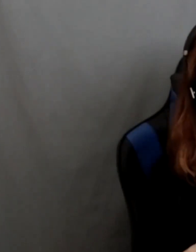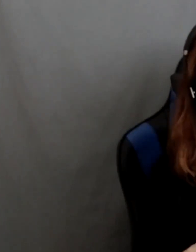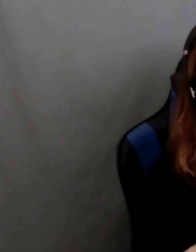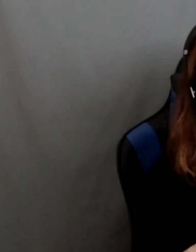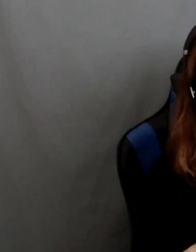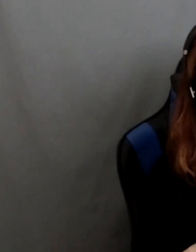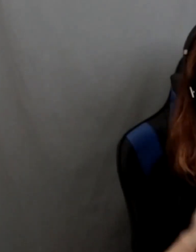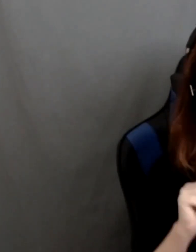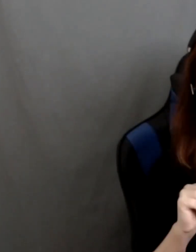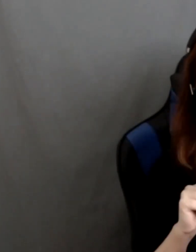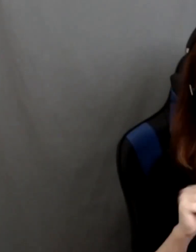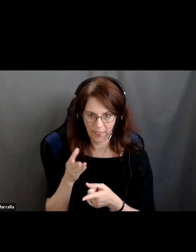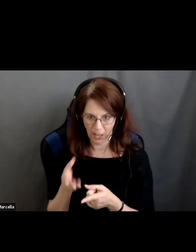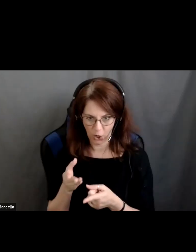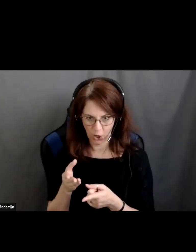Nope.